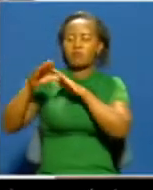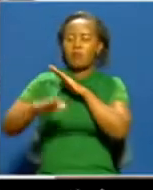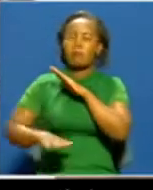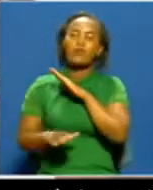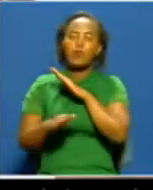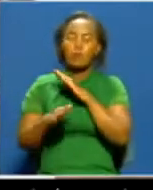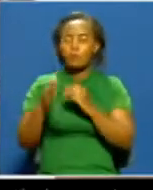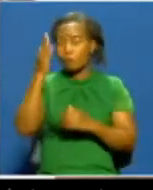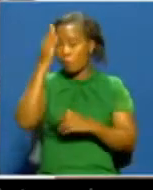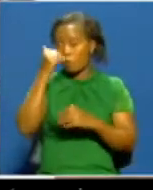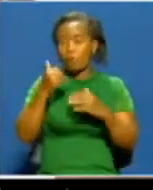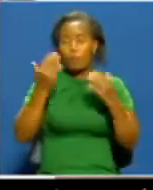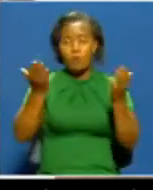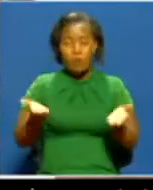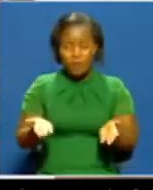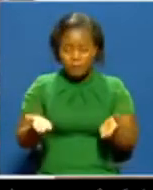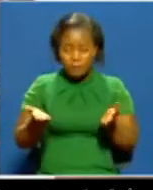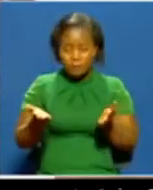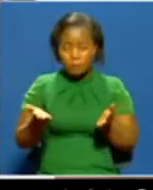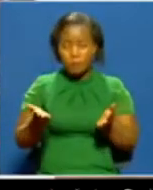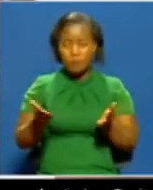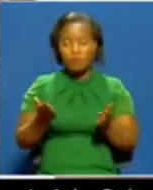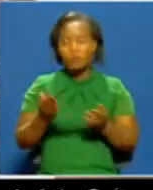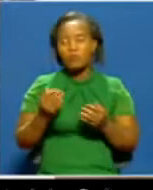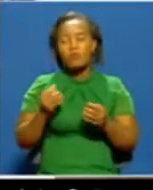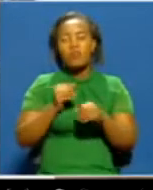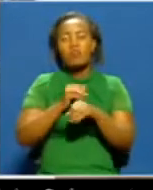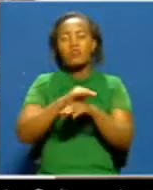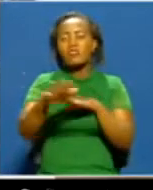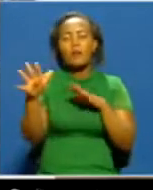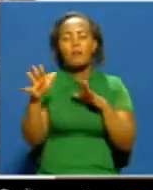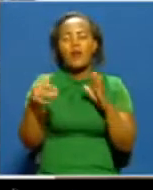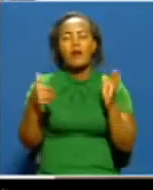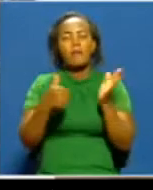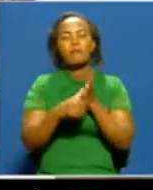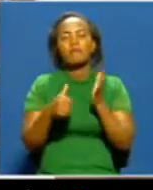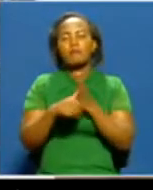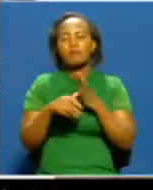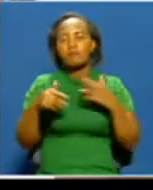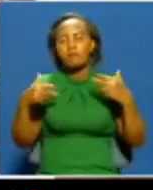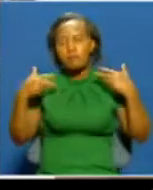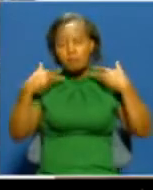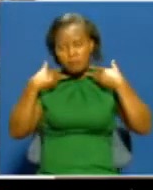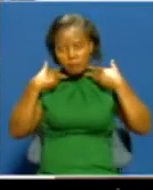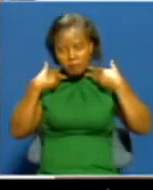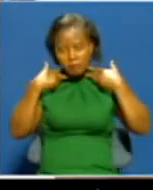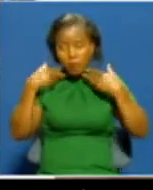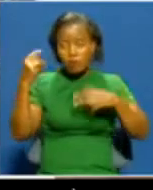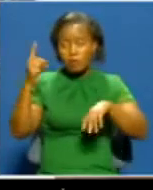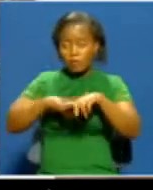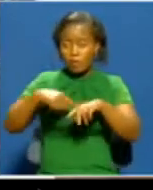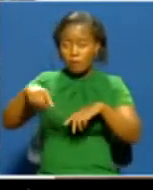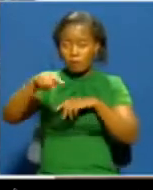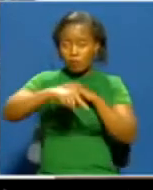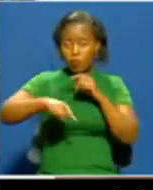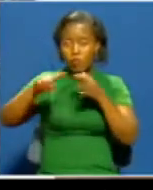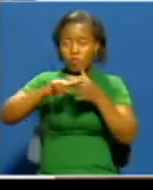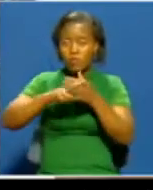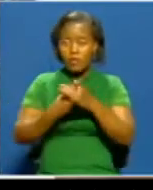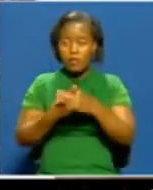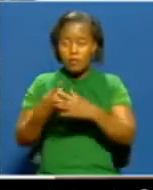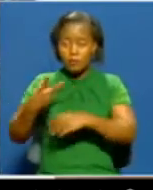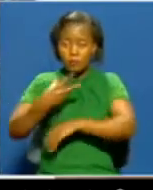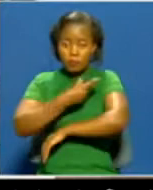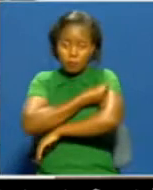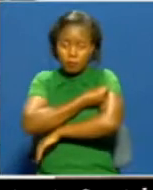are below our target is because of supply constraints. When we started off, by now, we